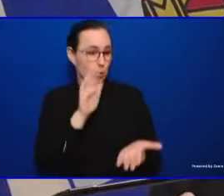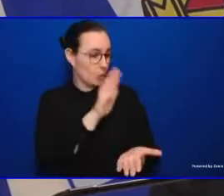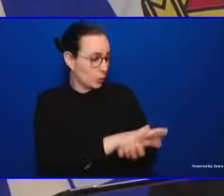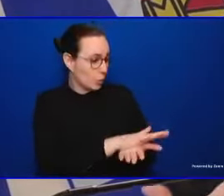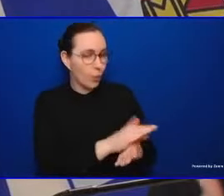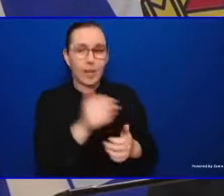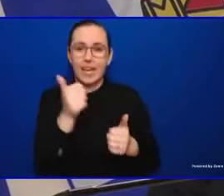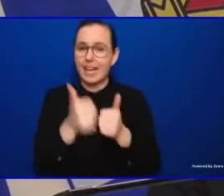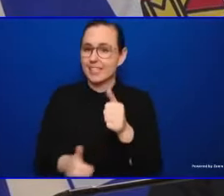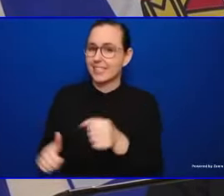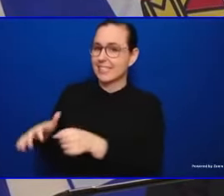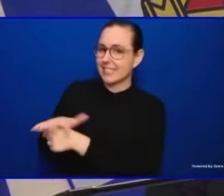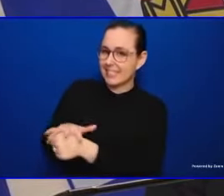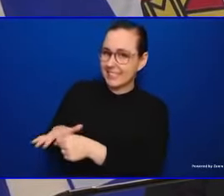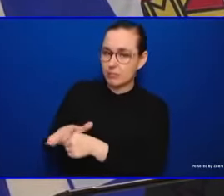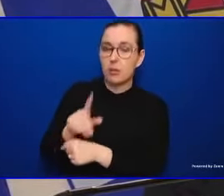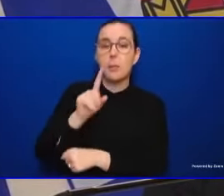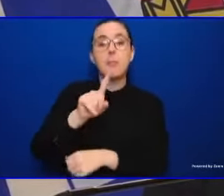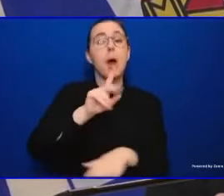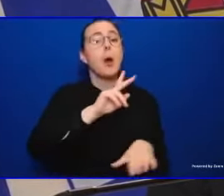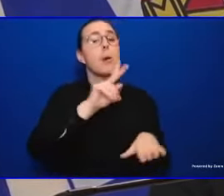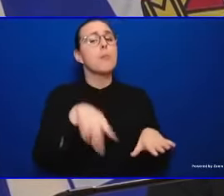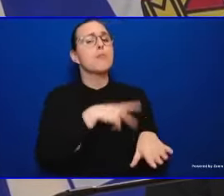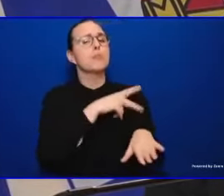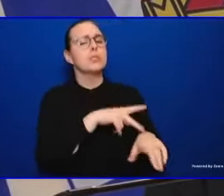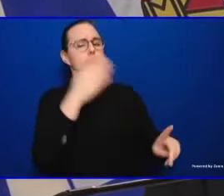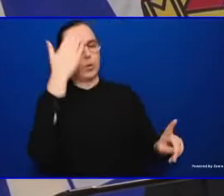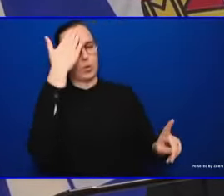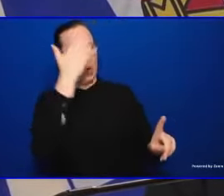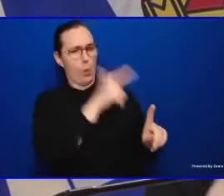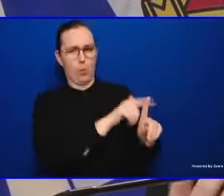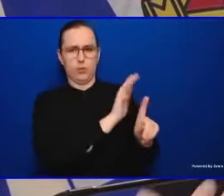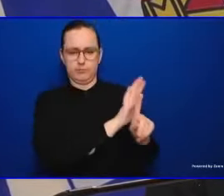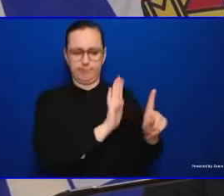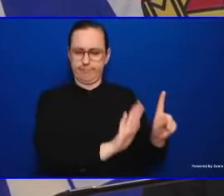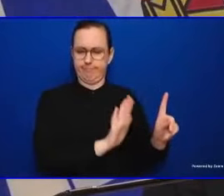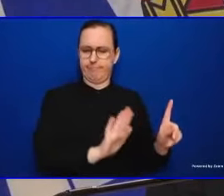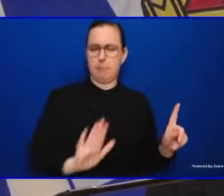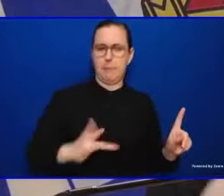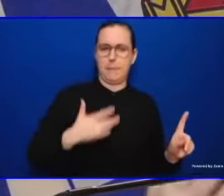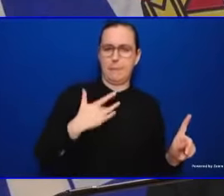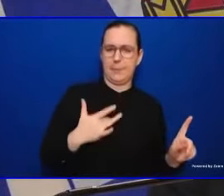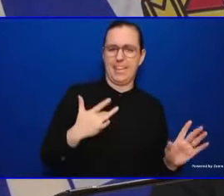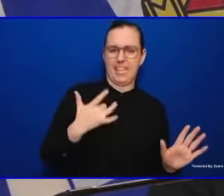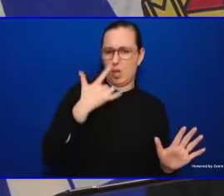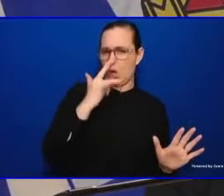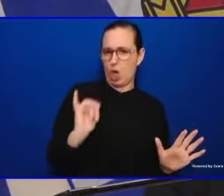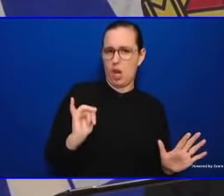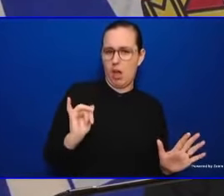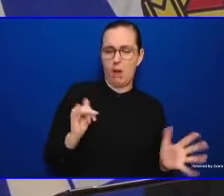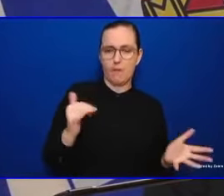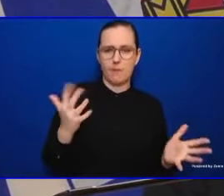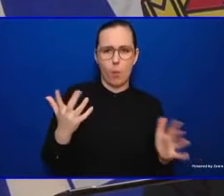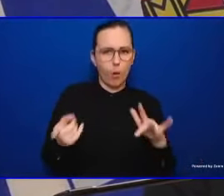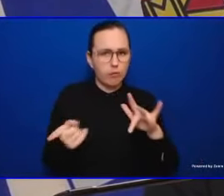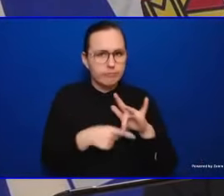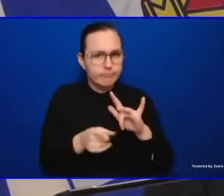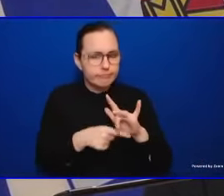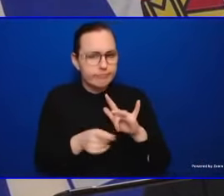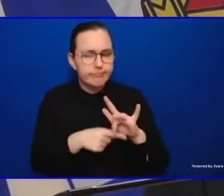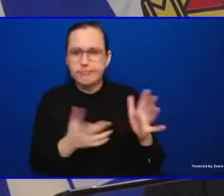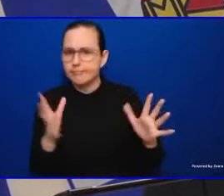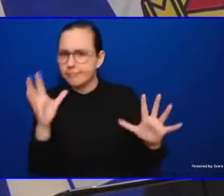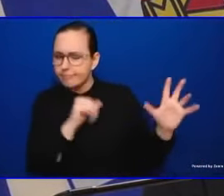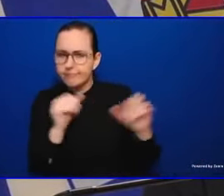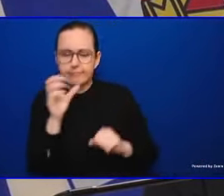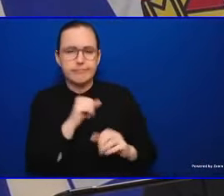of absenteeism in their or kids who are off sick, staff absenteeism in their schools and the patterns